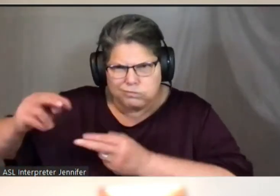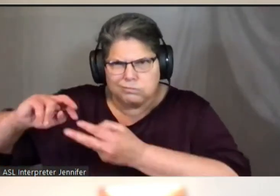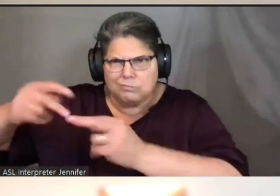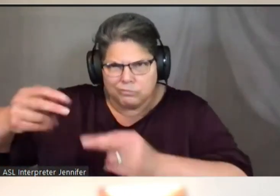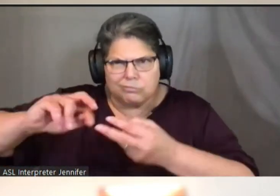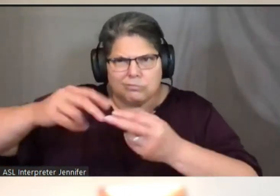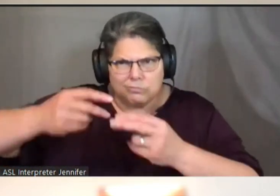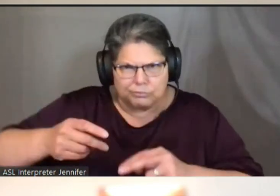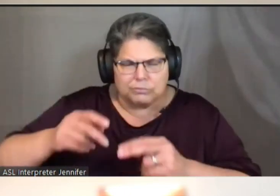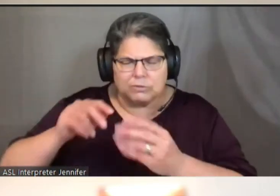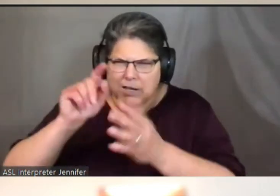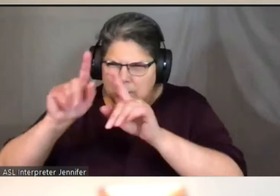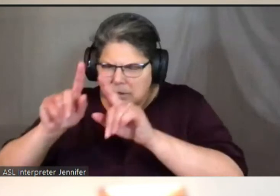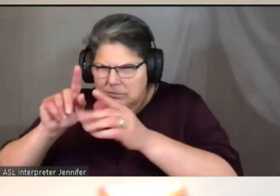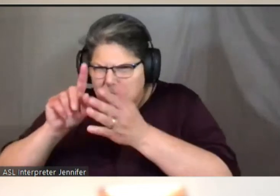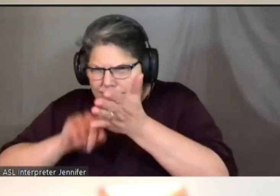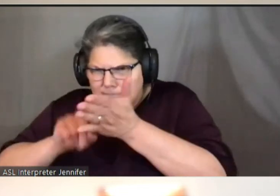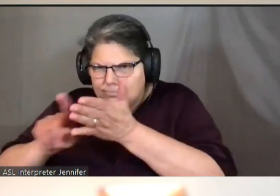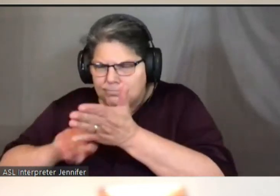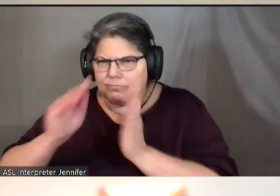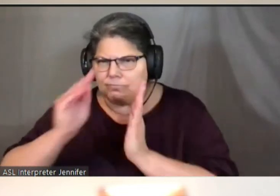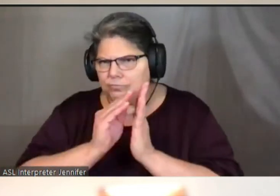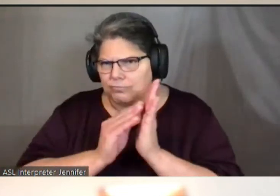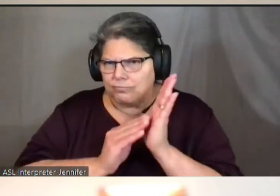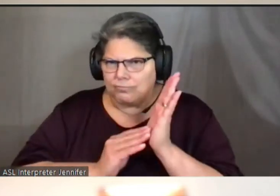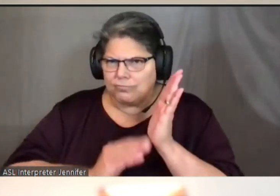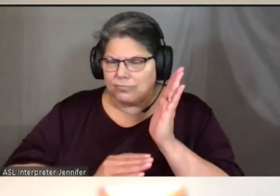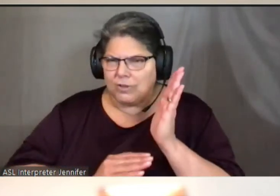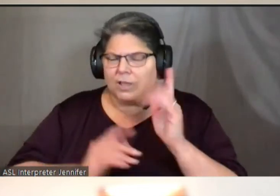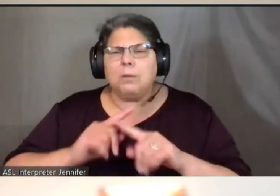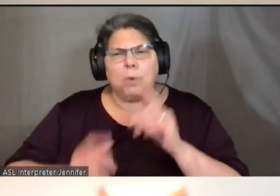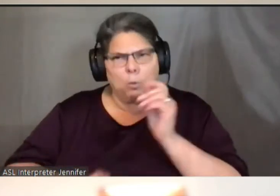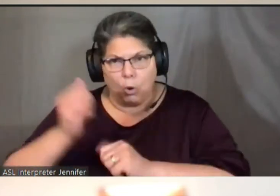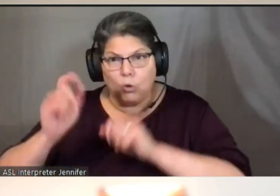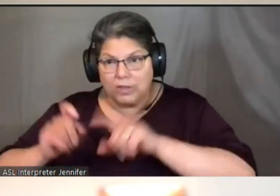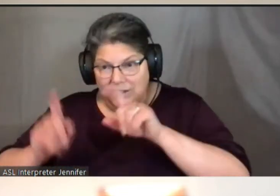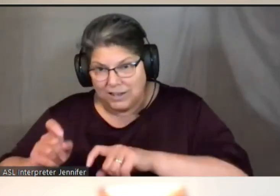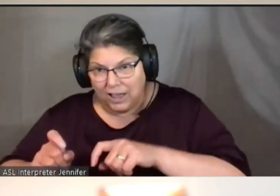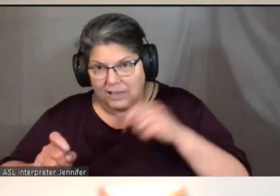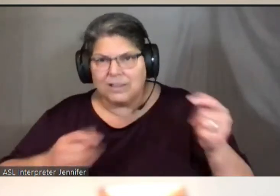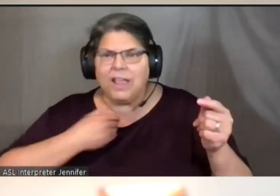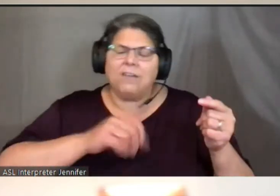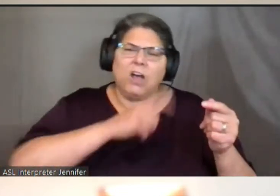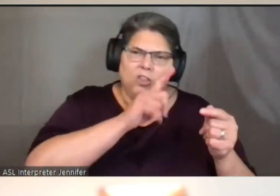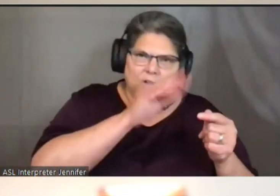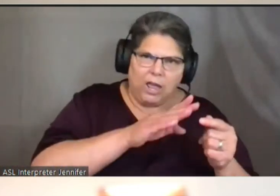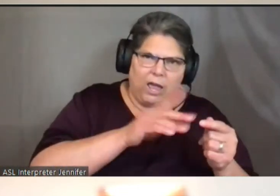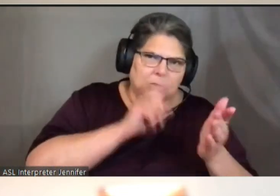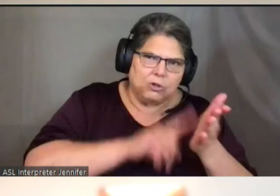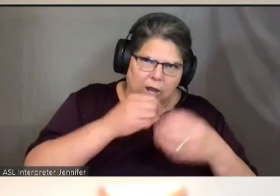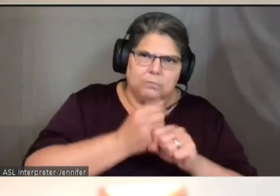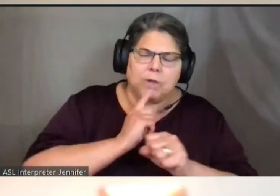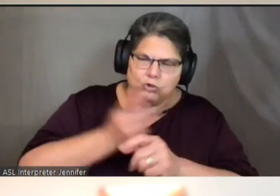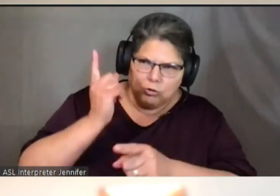tests and having them validated outside. So it didn't work out as an